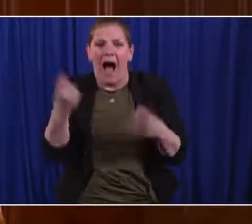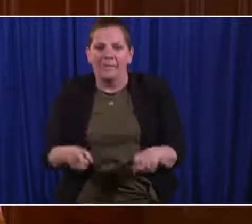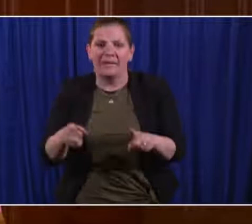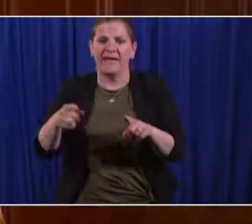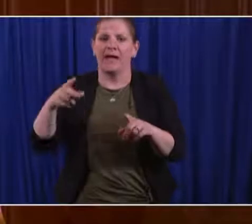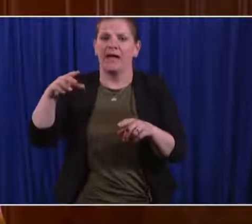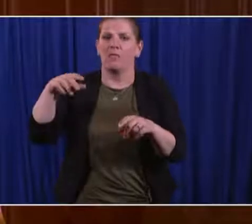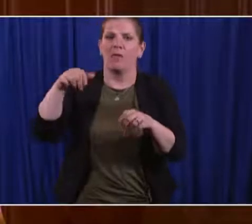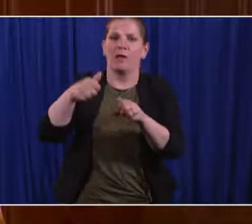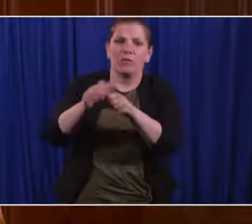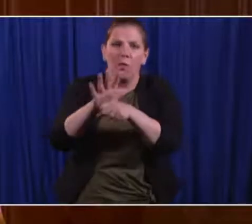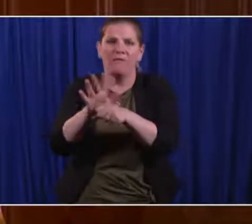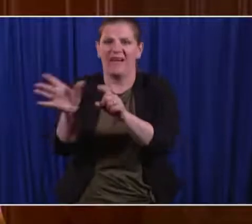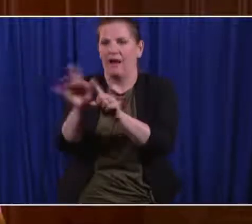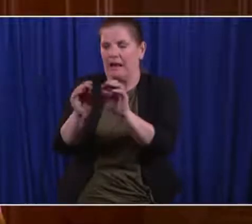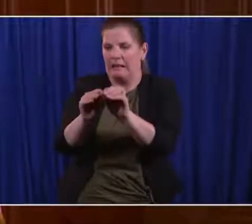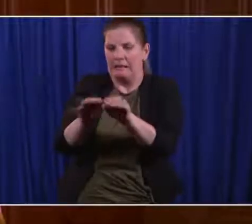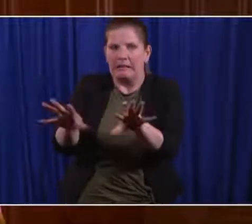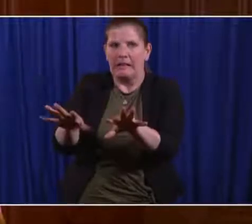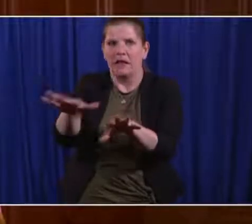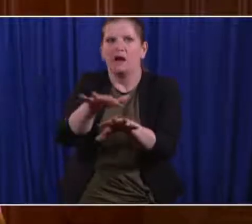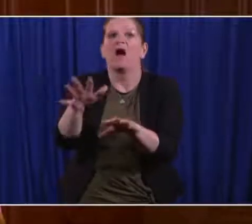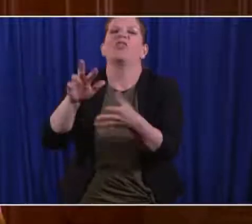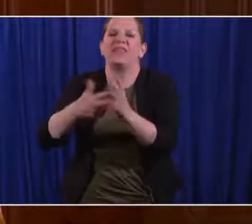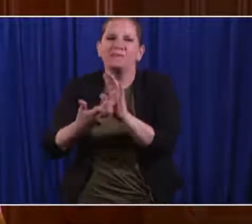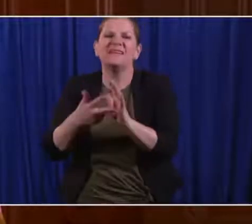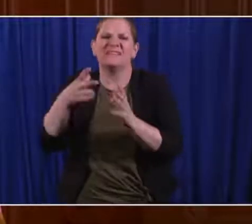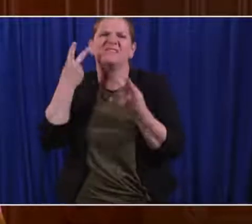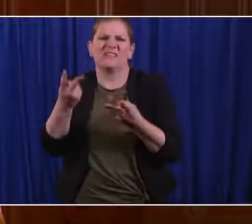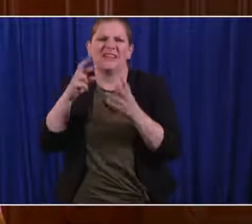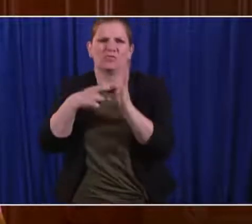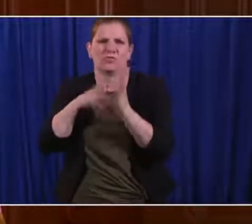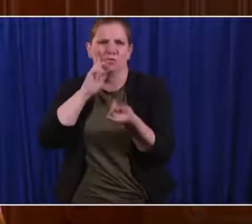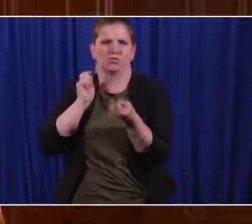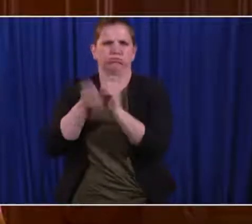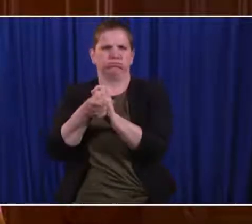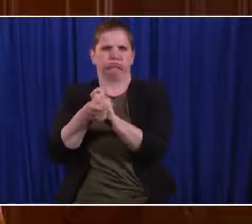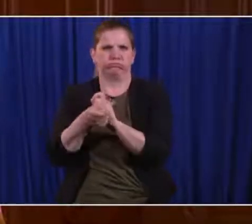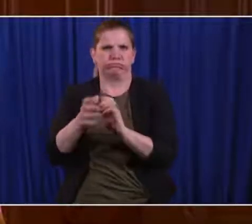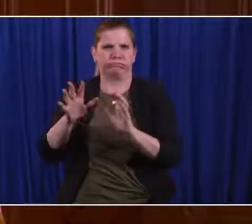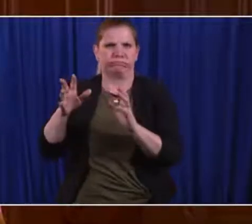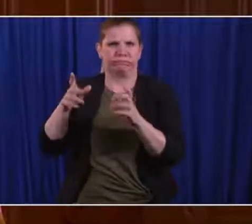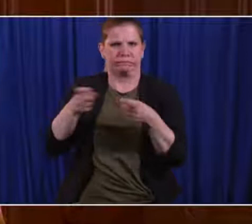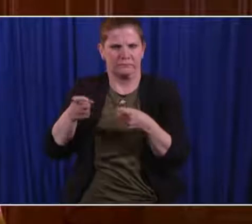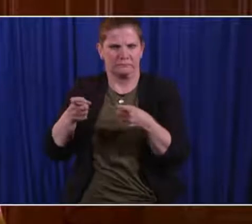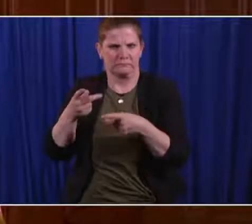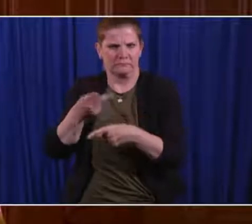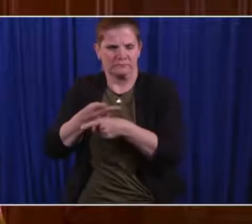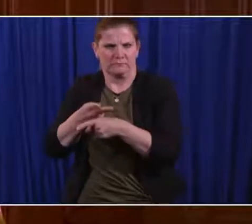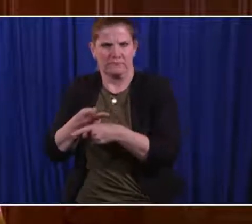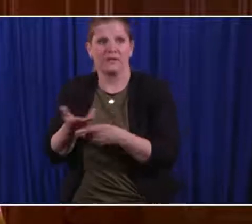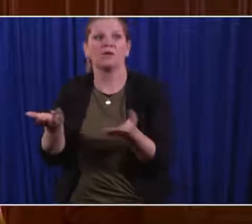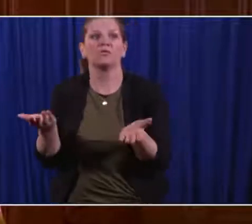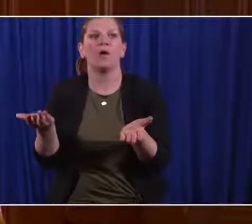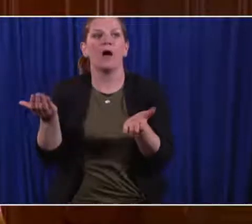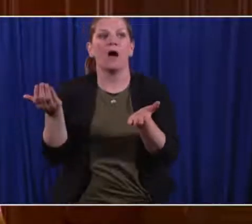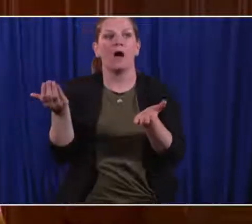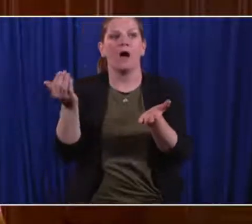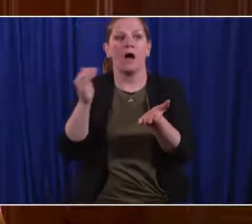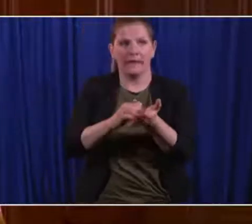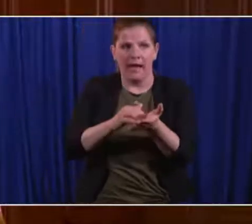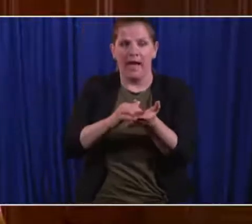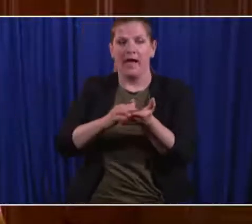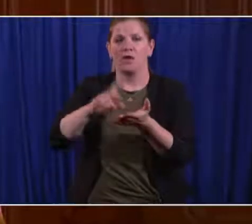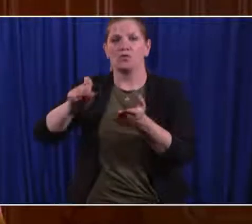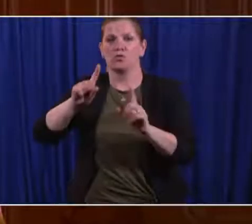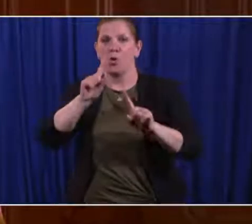So it's still very important for facilities to report into the visitation dashboard and know